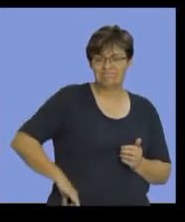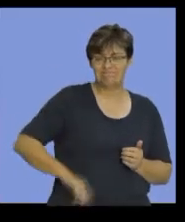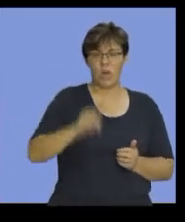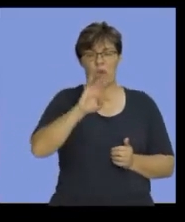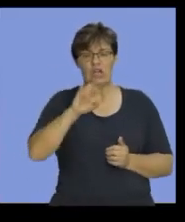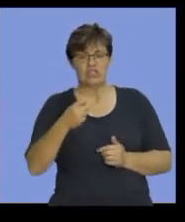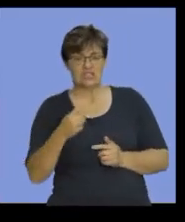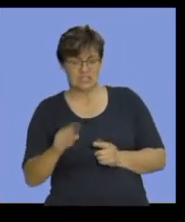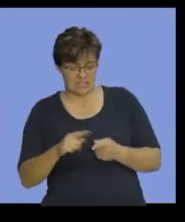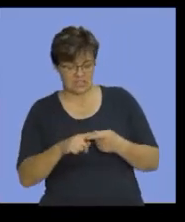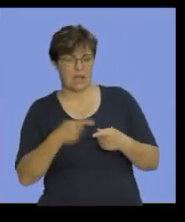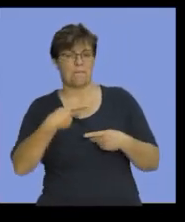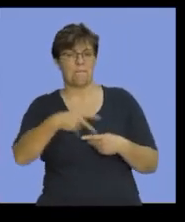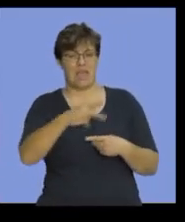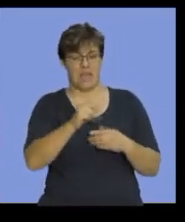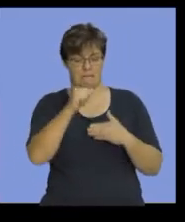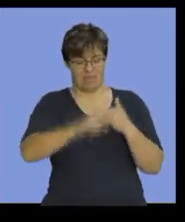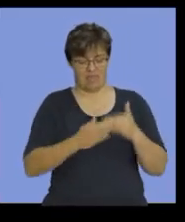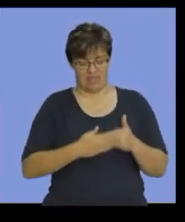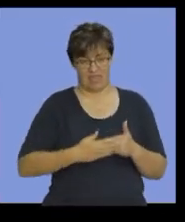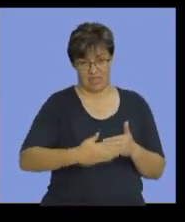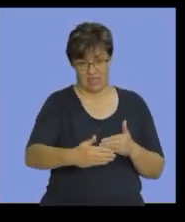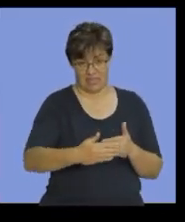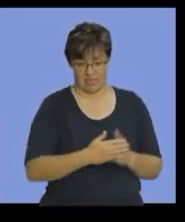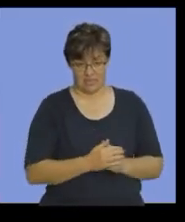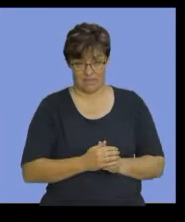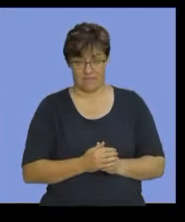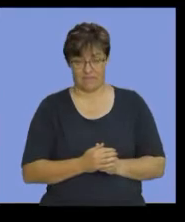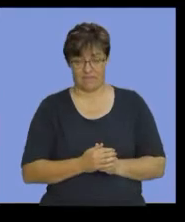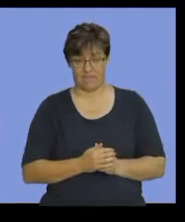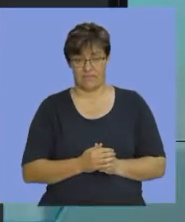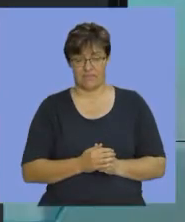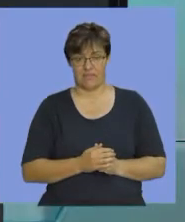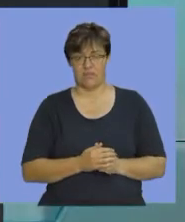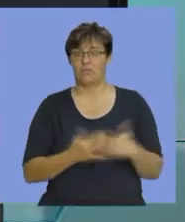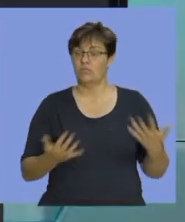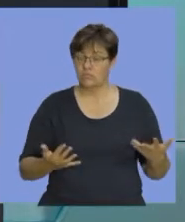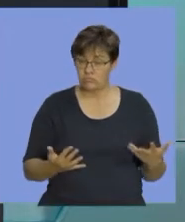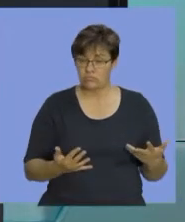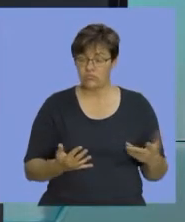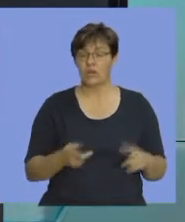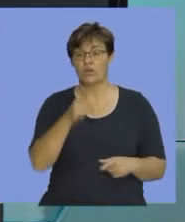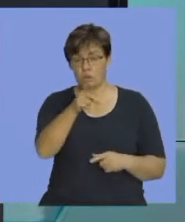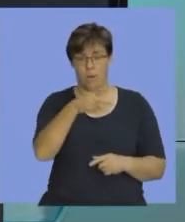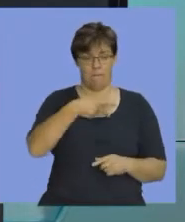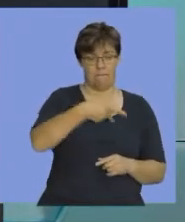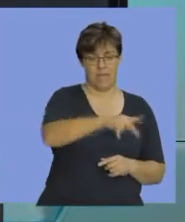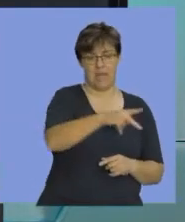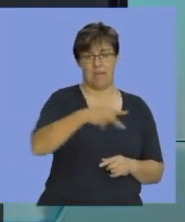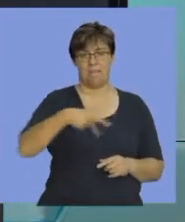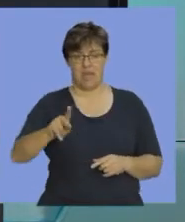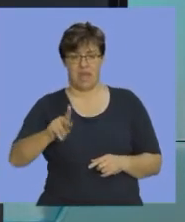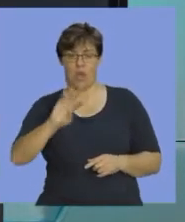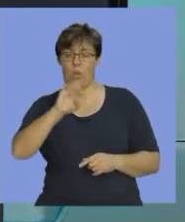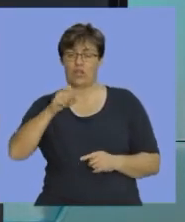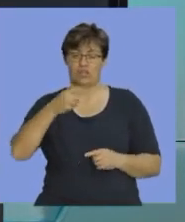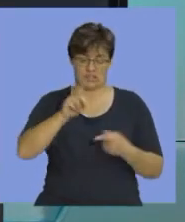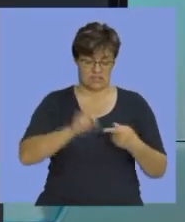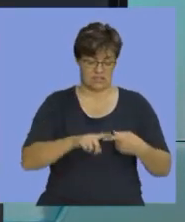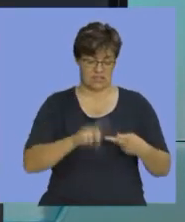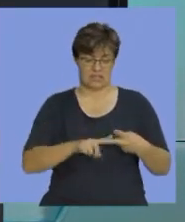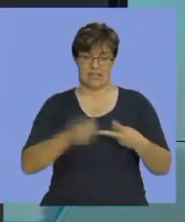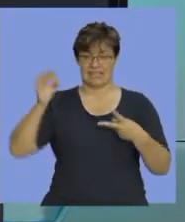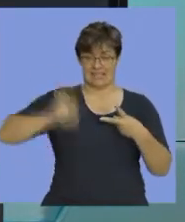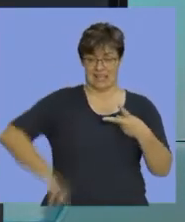paid during the month. Right? In other words, you have paid wages and salaries